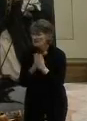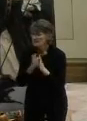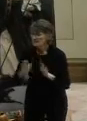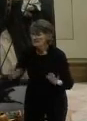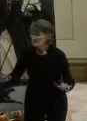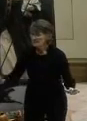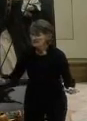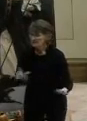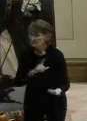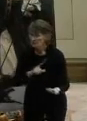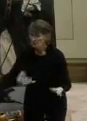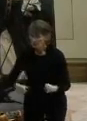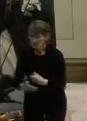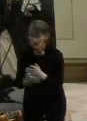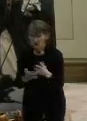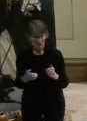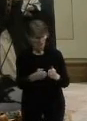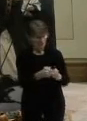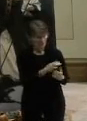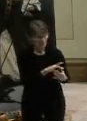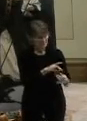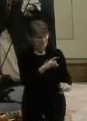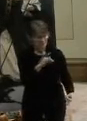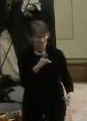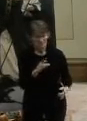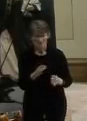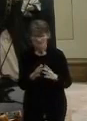peace of the Lord be with you always.